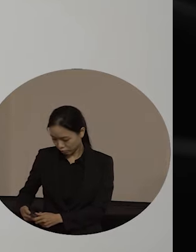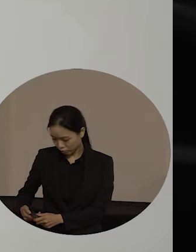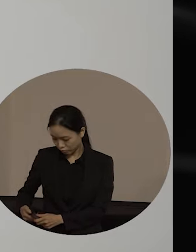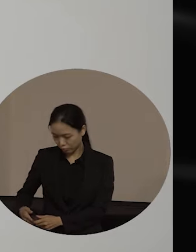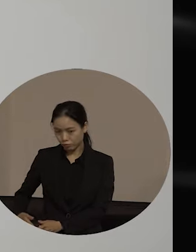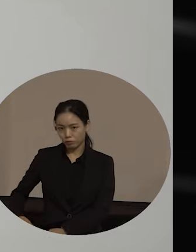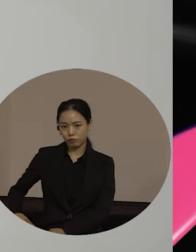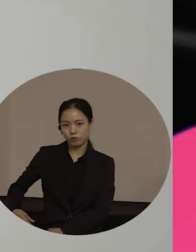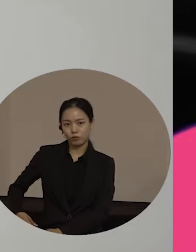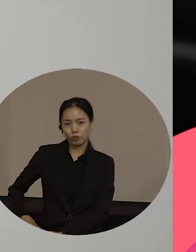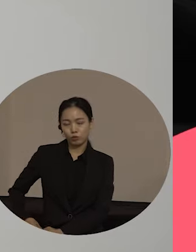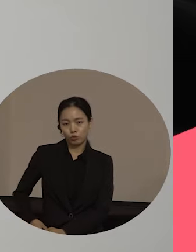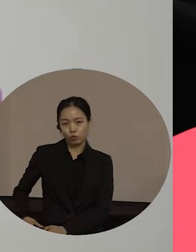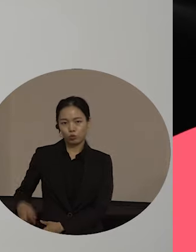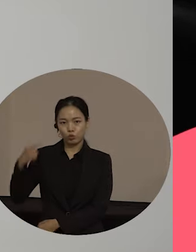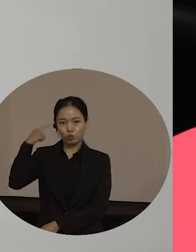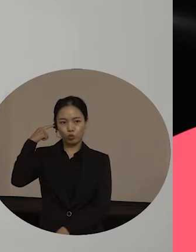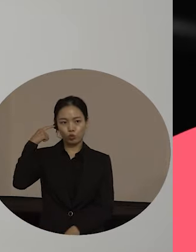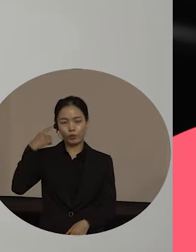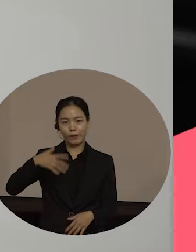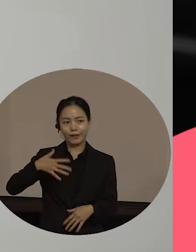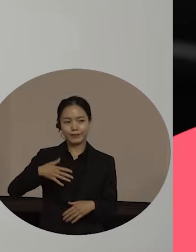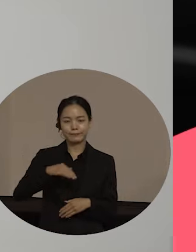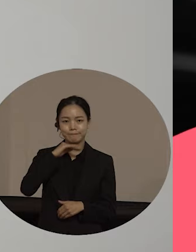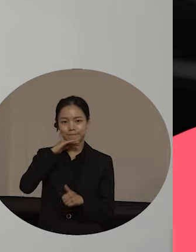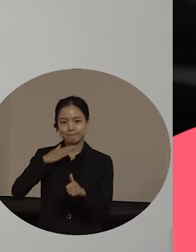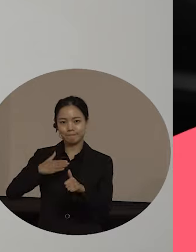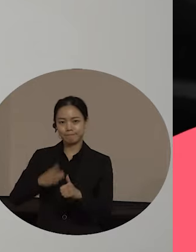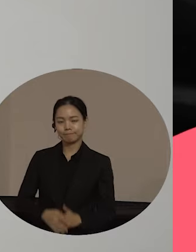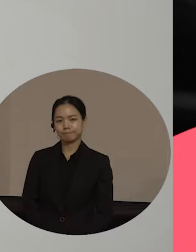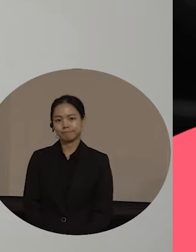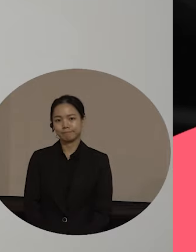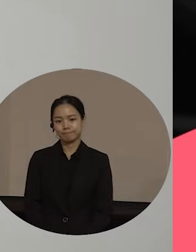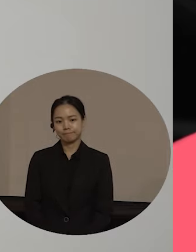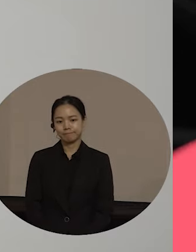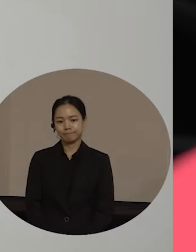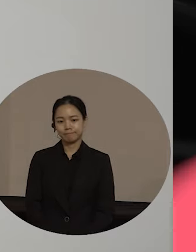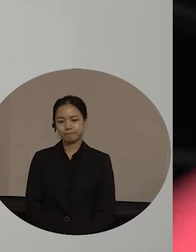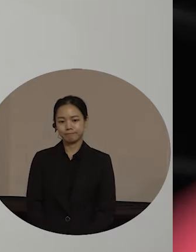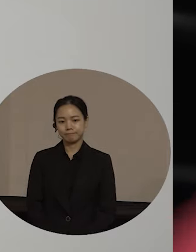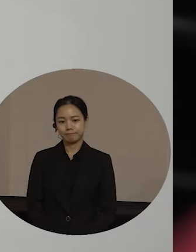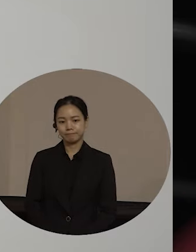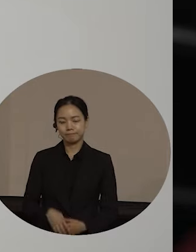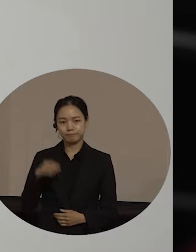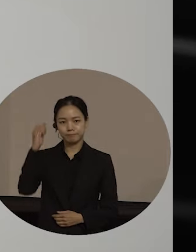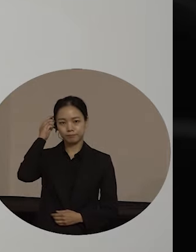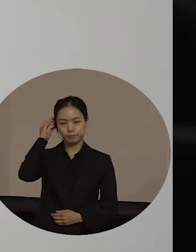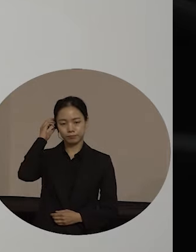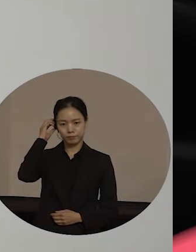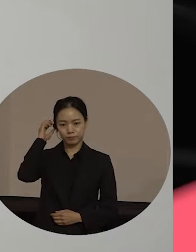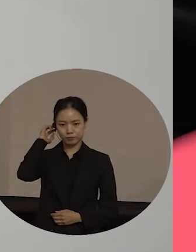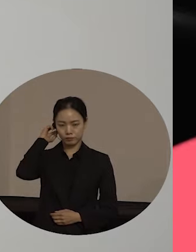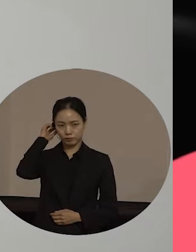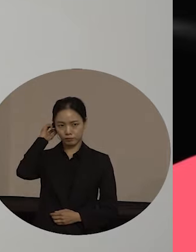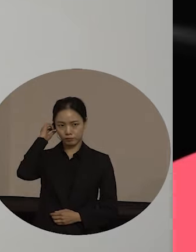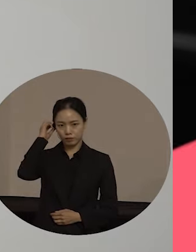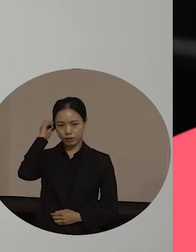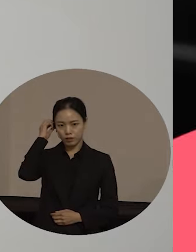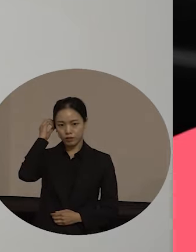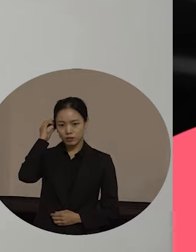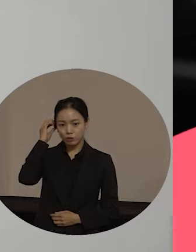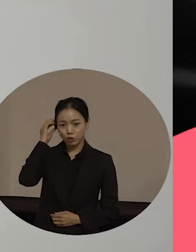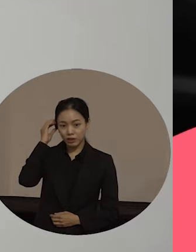but I would say both, in both aspects. And for example, related to this basic education in the arts,